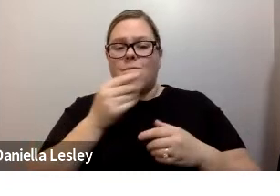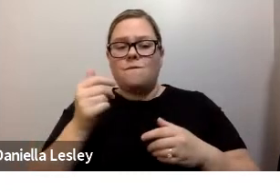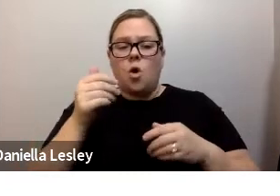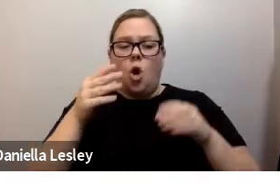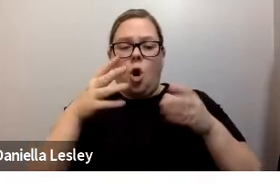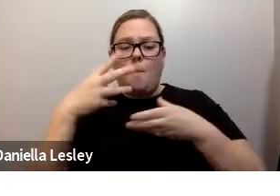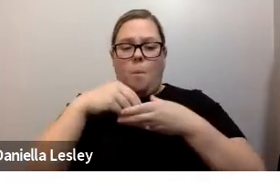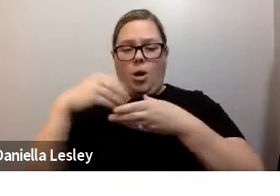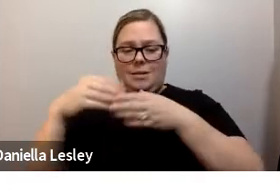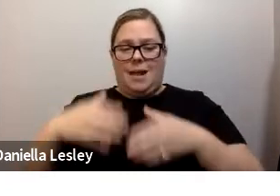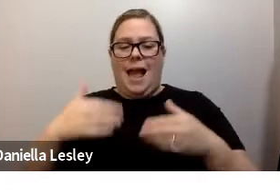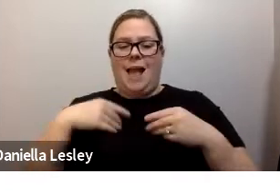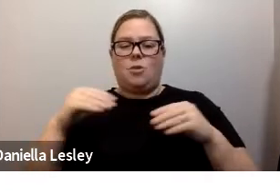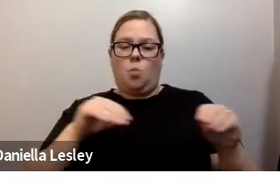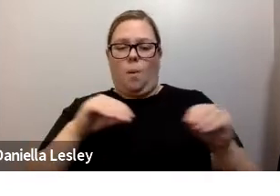limitation.